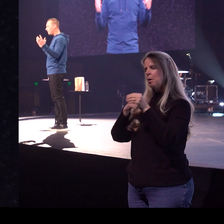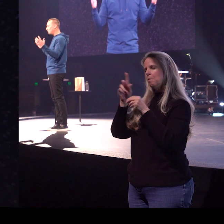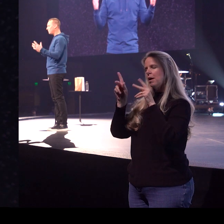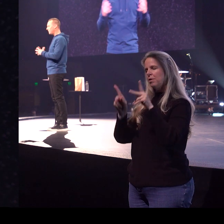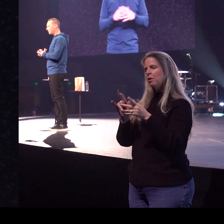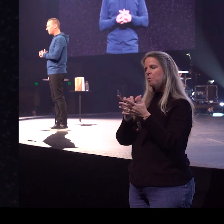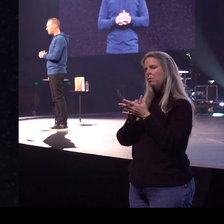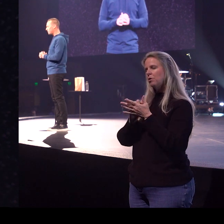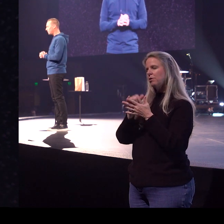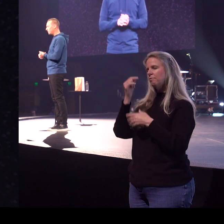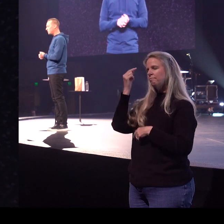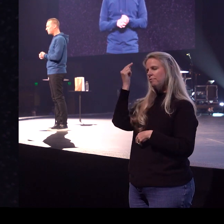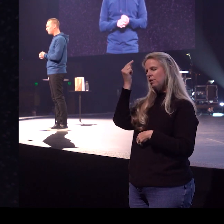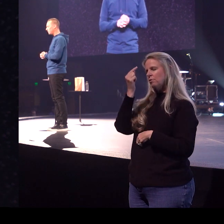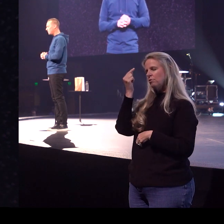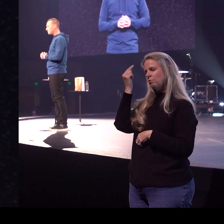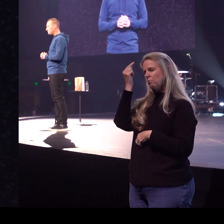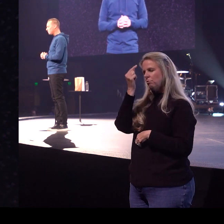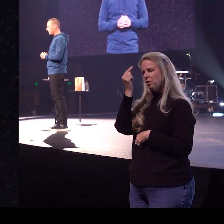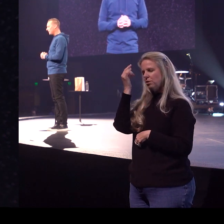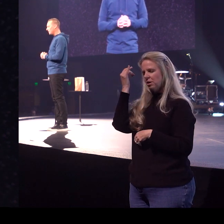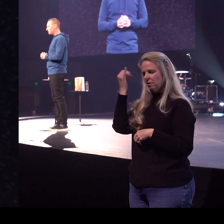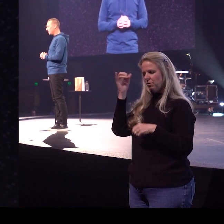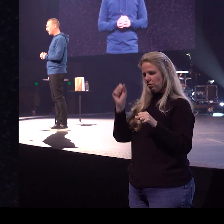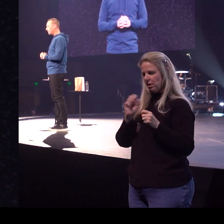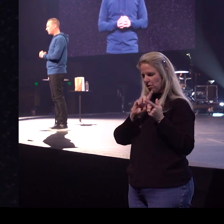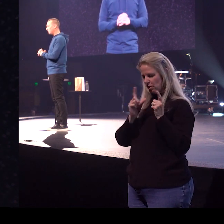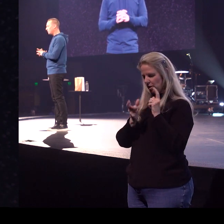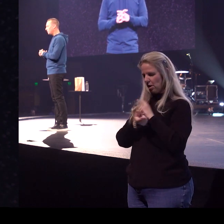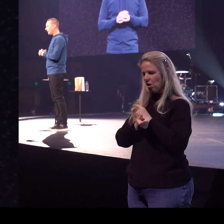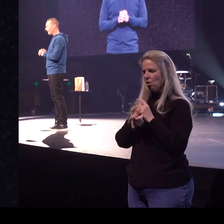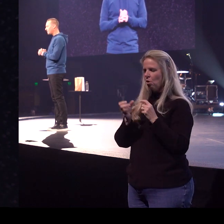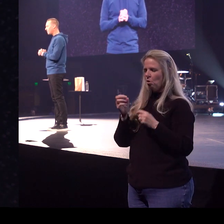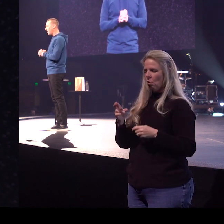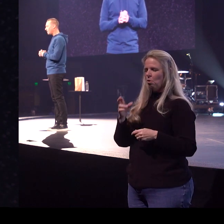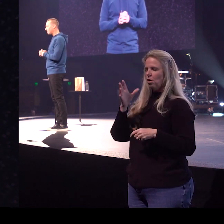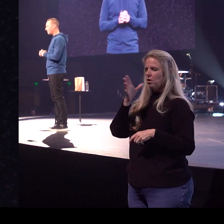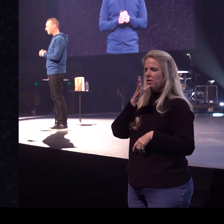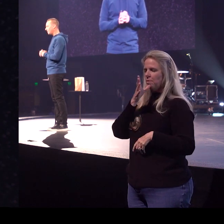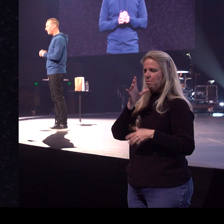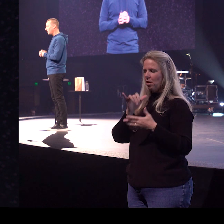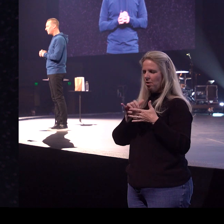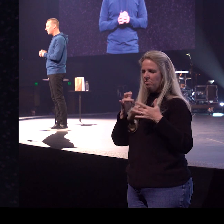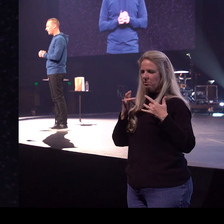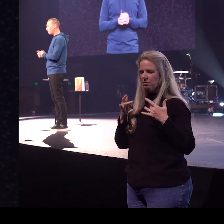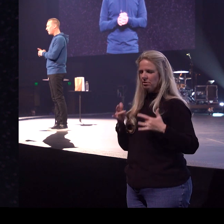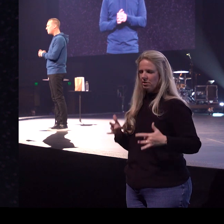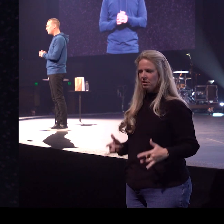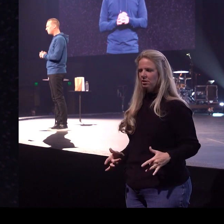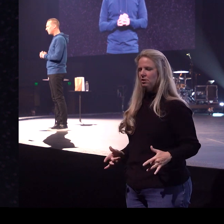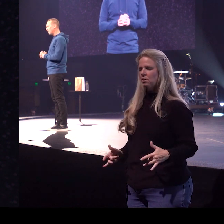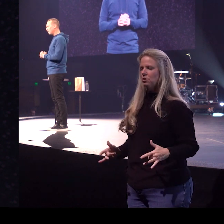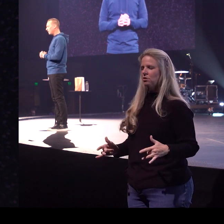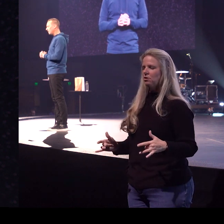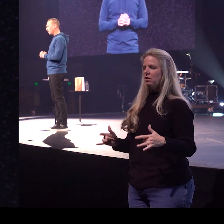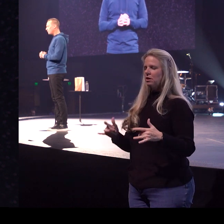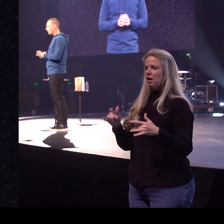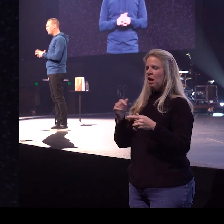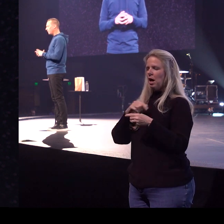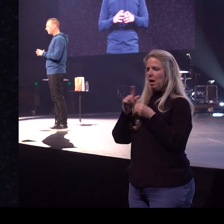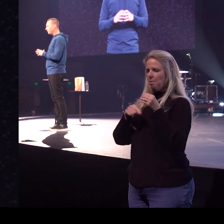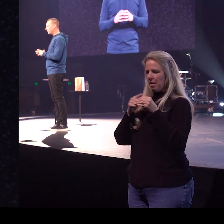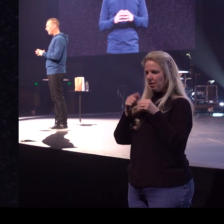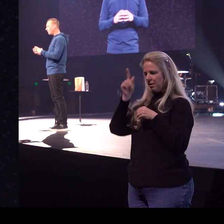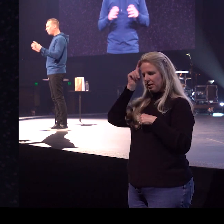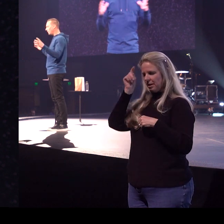for the mom who feels discouraged, for the teenager who has thoughts that even scare them. I